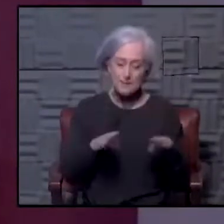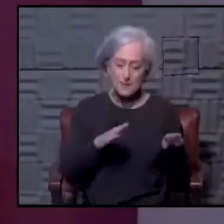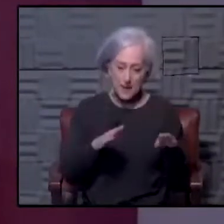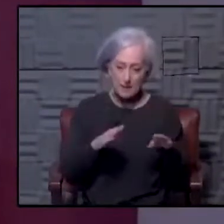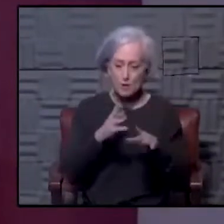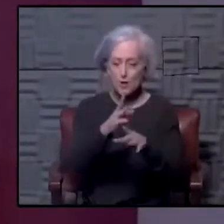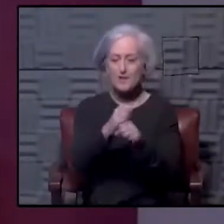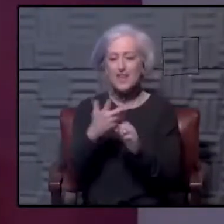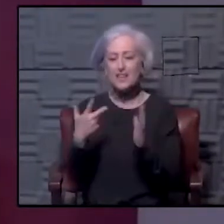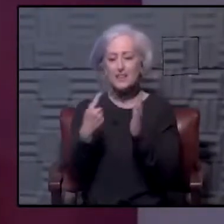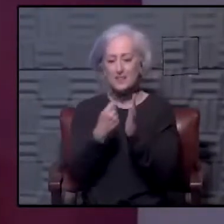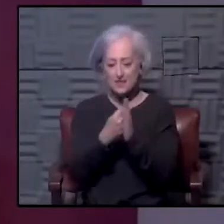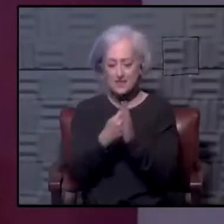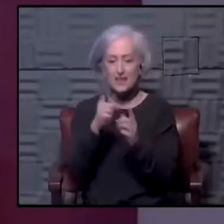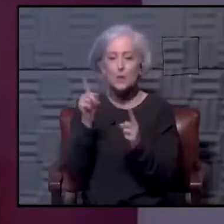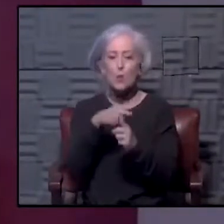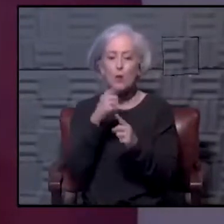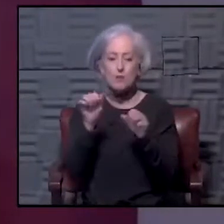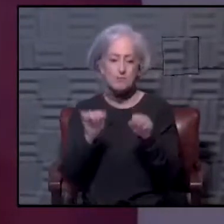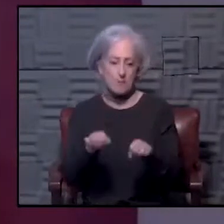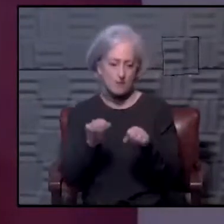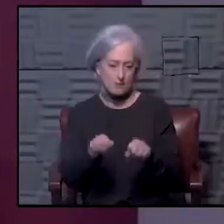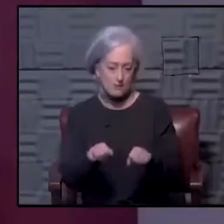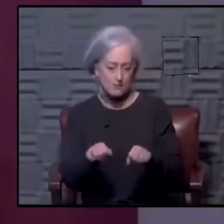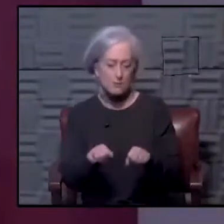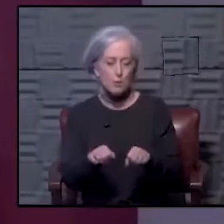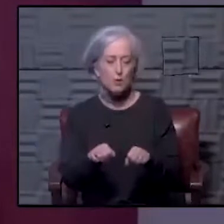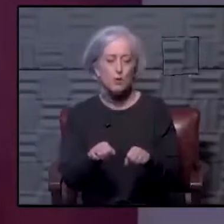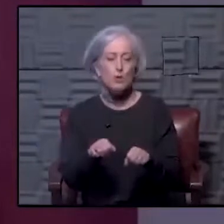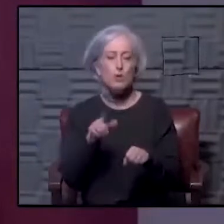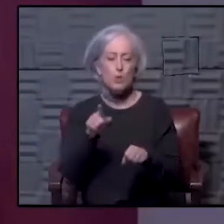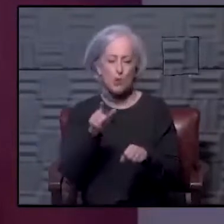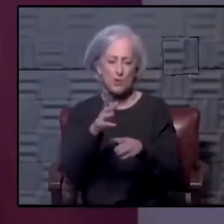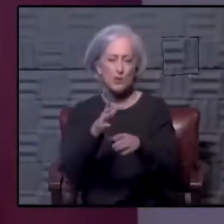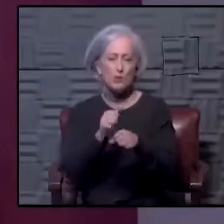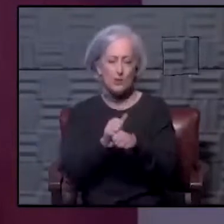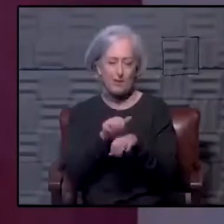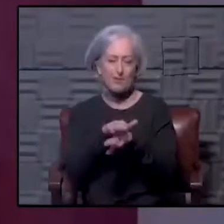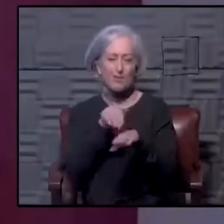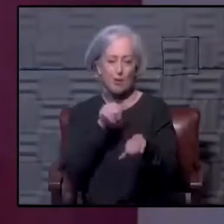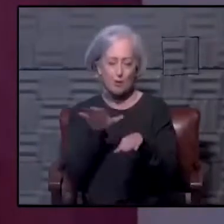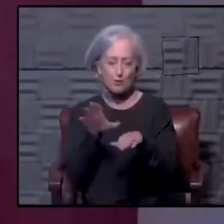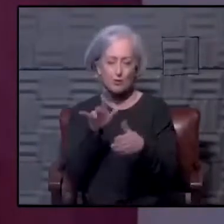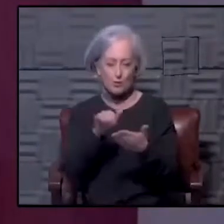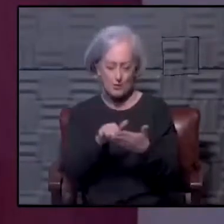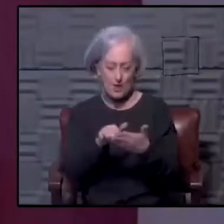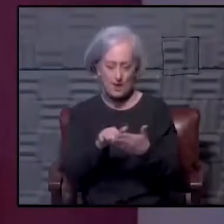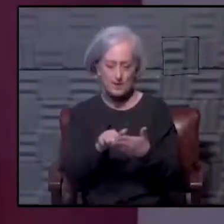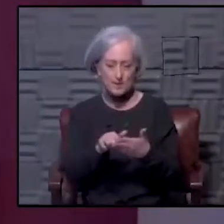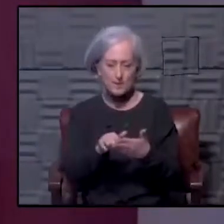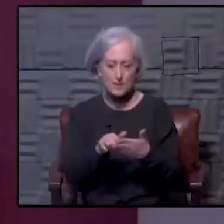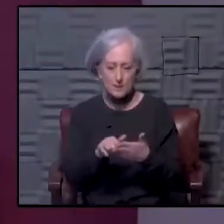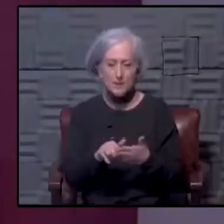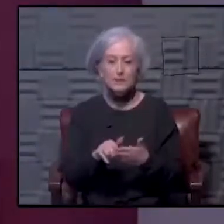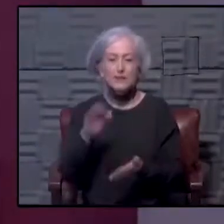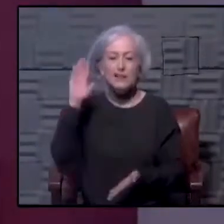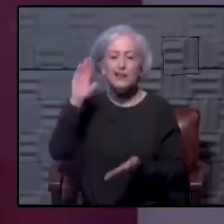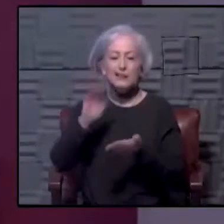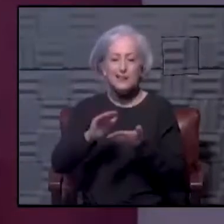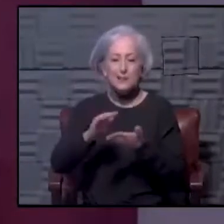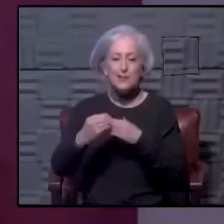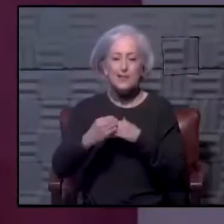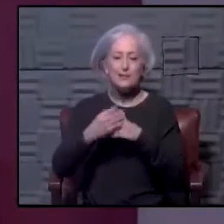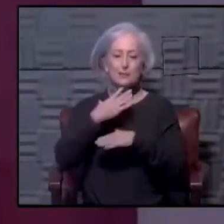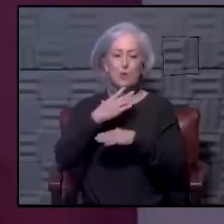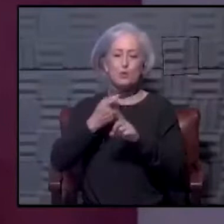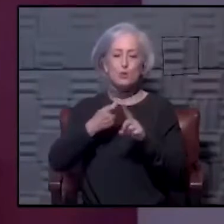vaccine whenever you get that call that you're ready to get it, reducing the likelihood of being exposed to someone with COVID